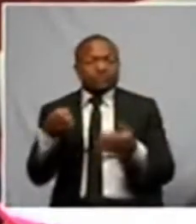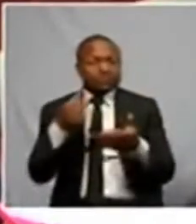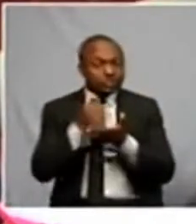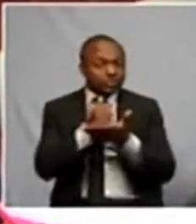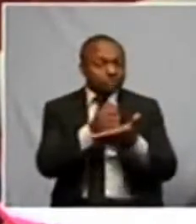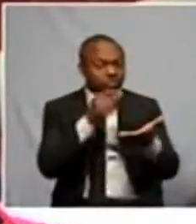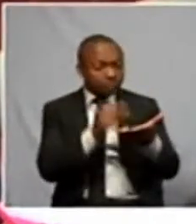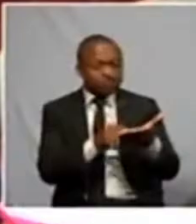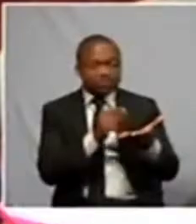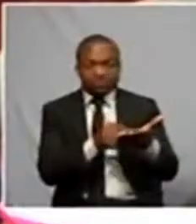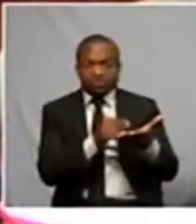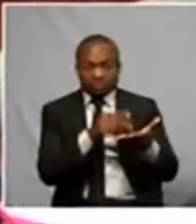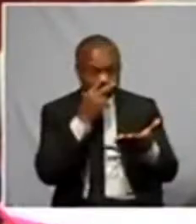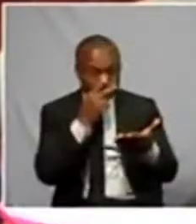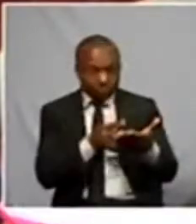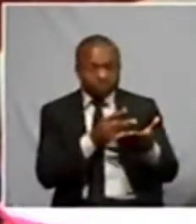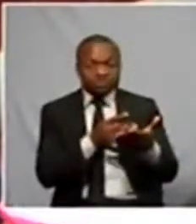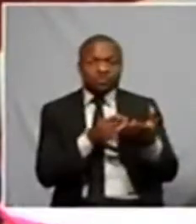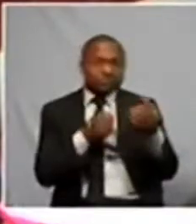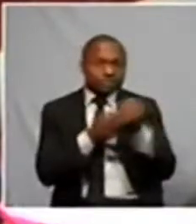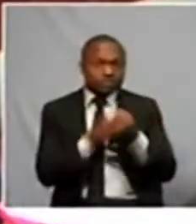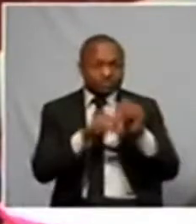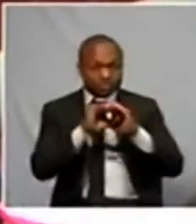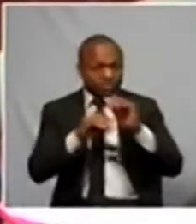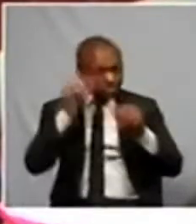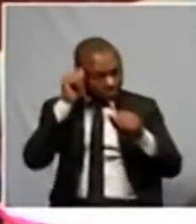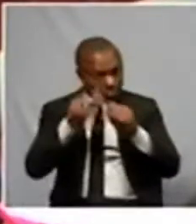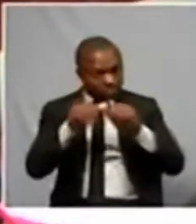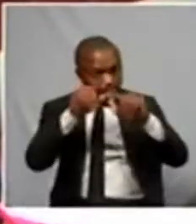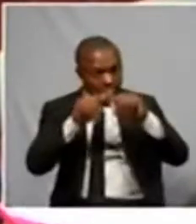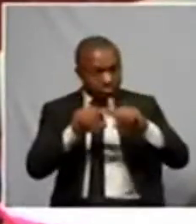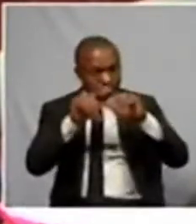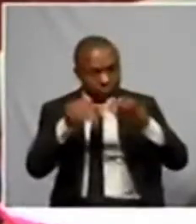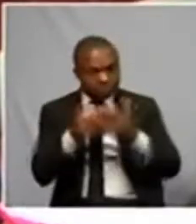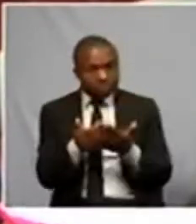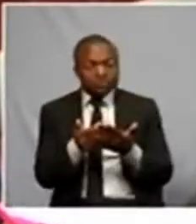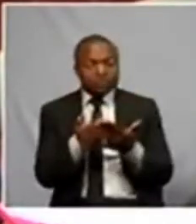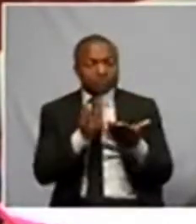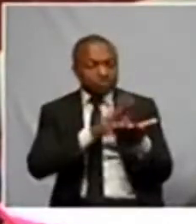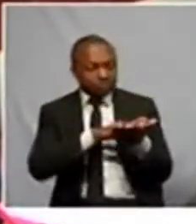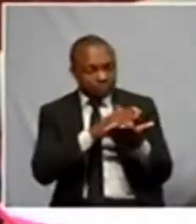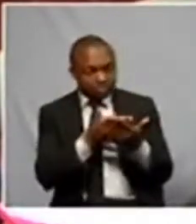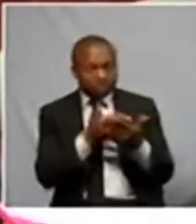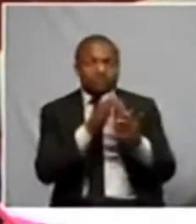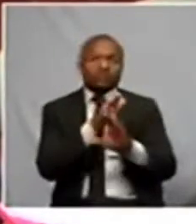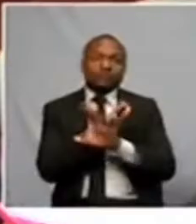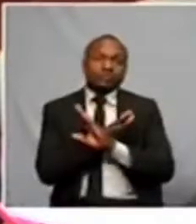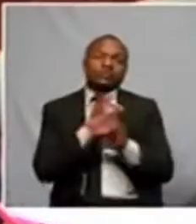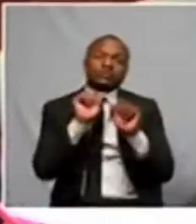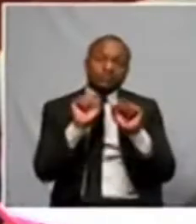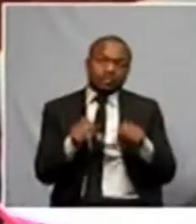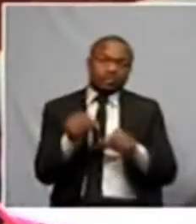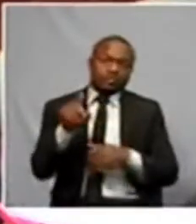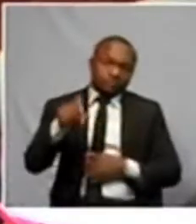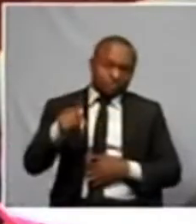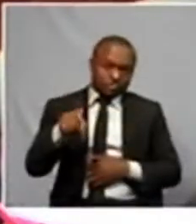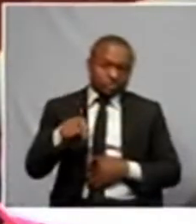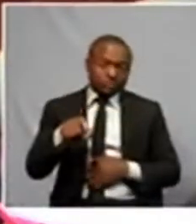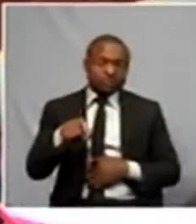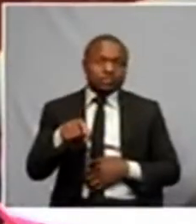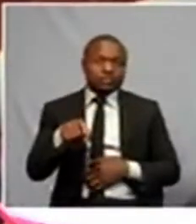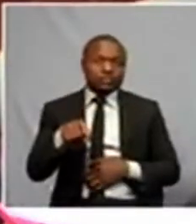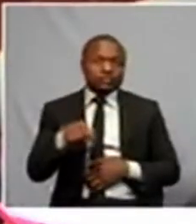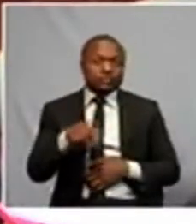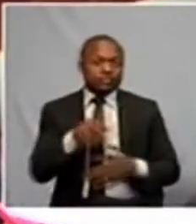are perceived as subsidies under the agreement, depending on how it is interpreted, Zambia might need to scale back on